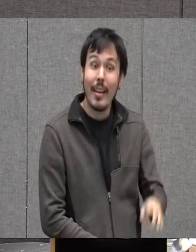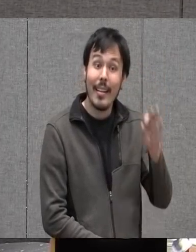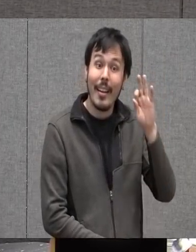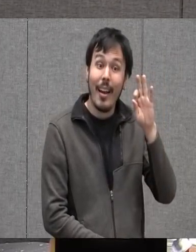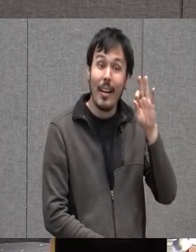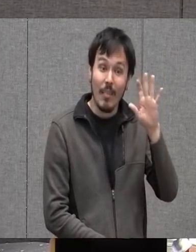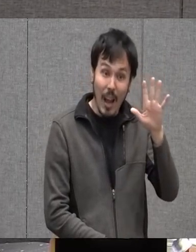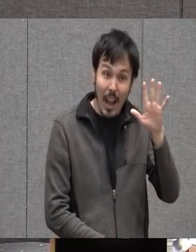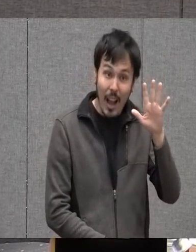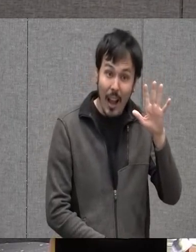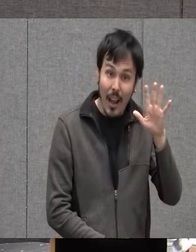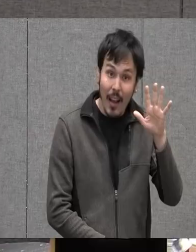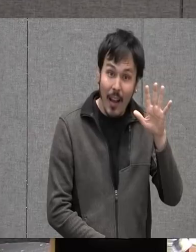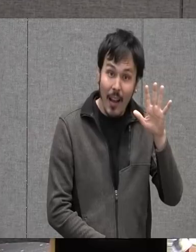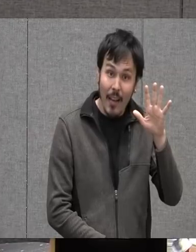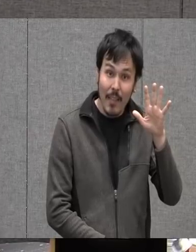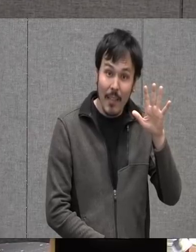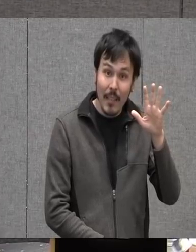95,